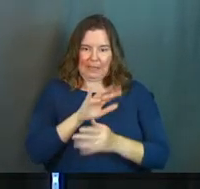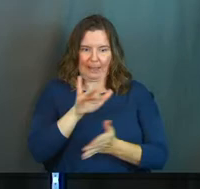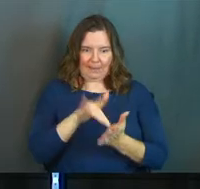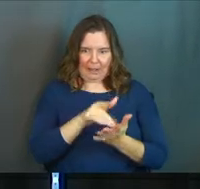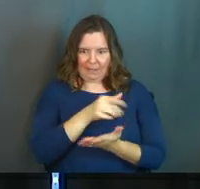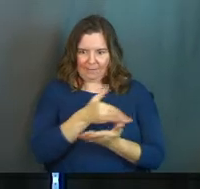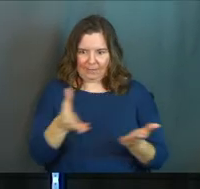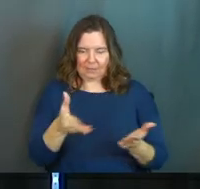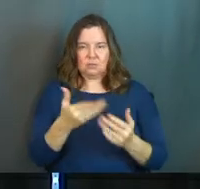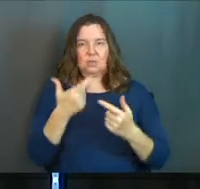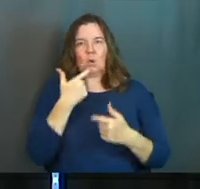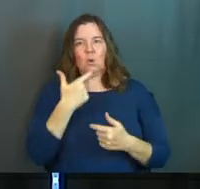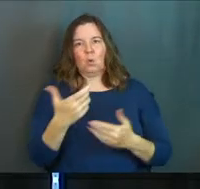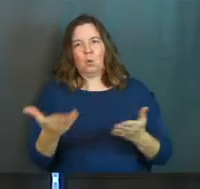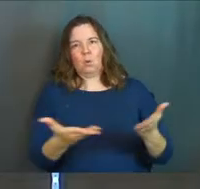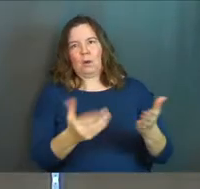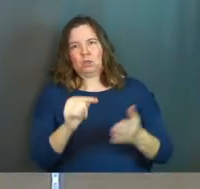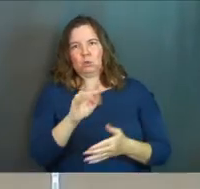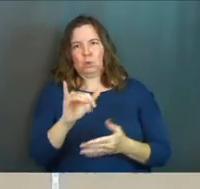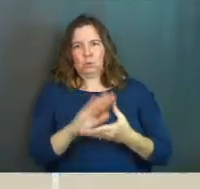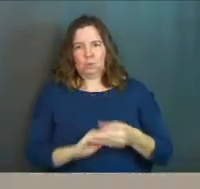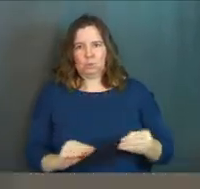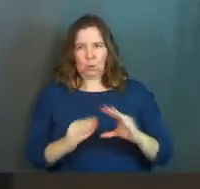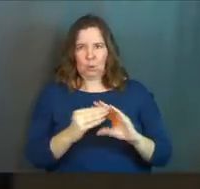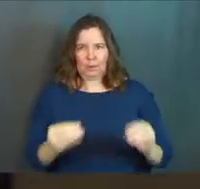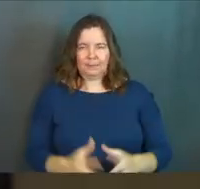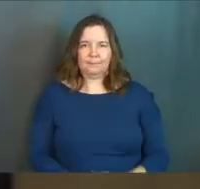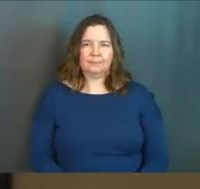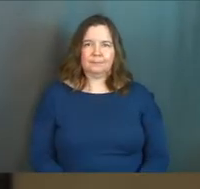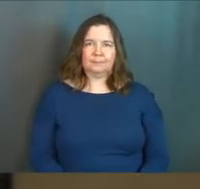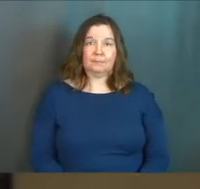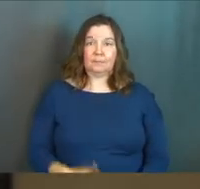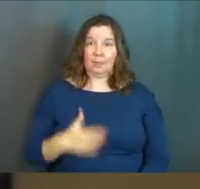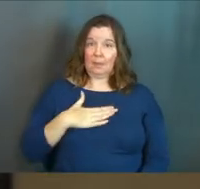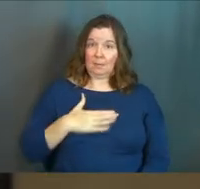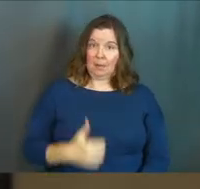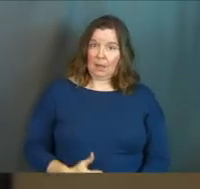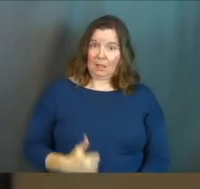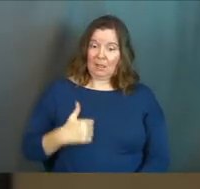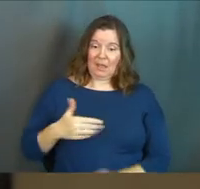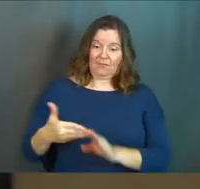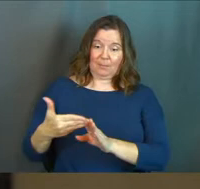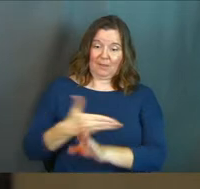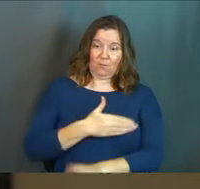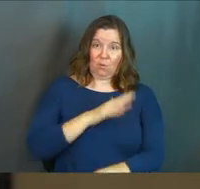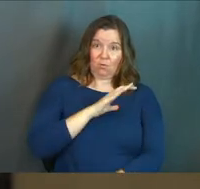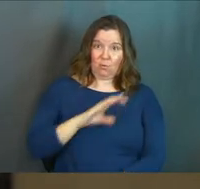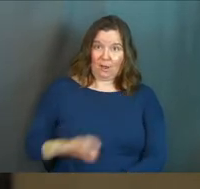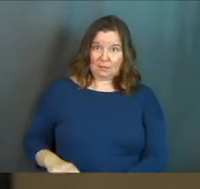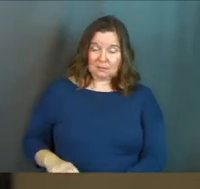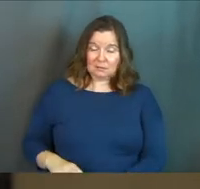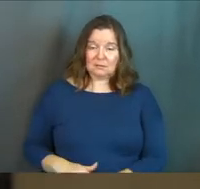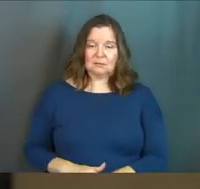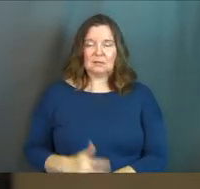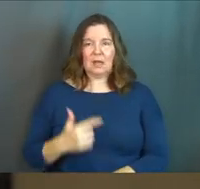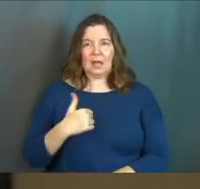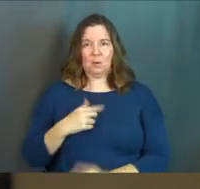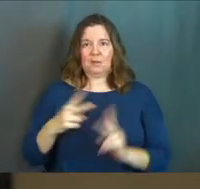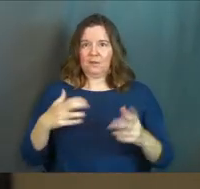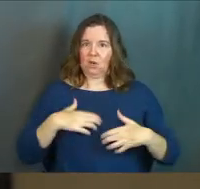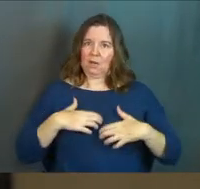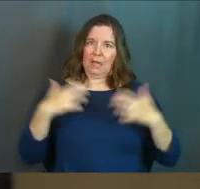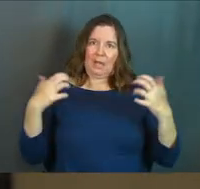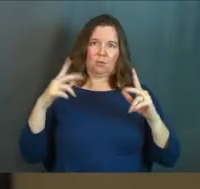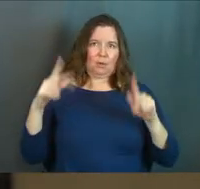this. So watch Tony's story unfold. My life before Christ, I was a very